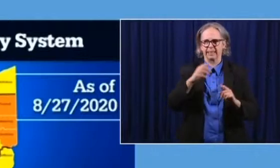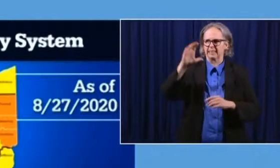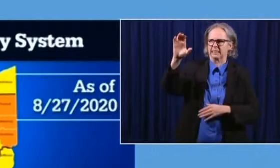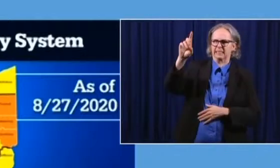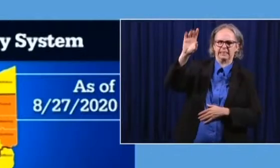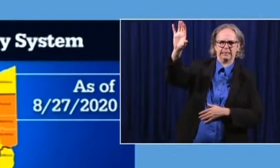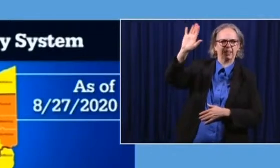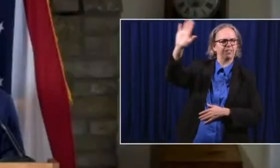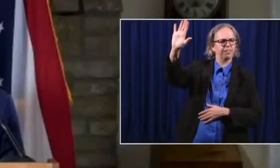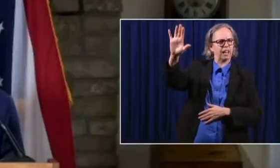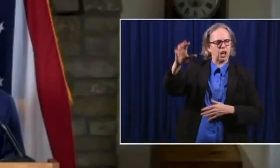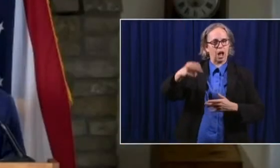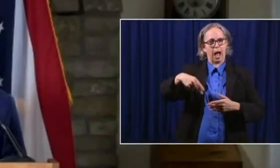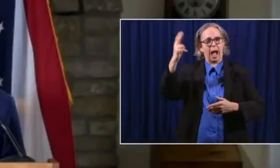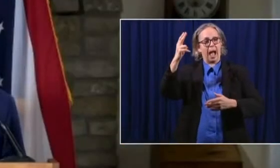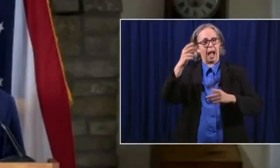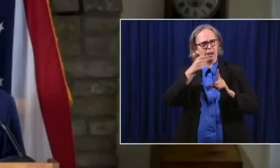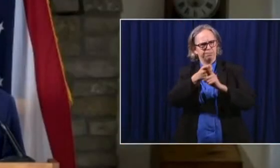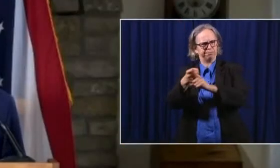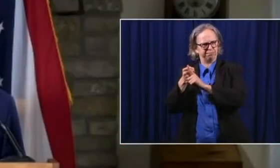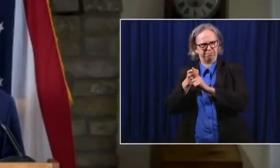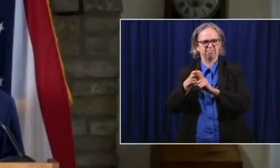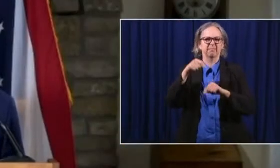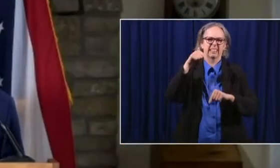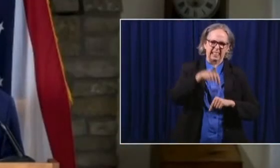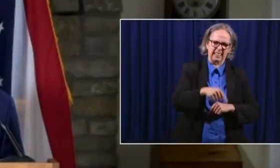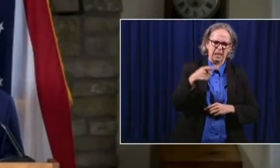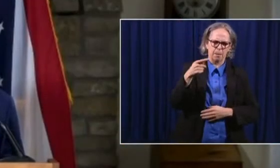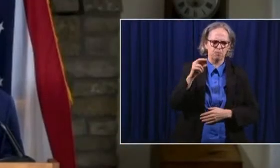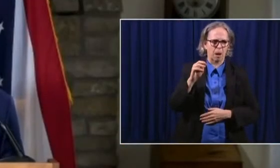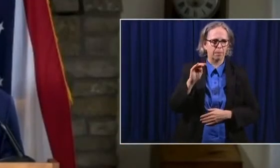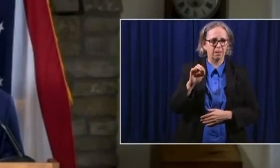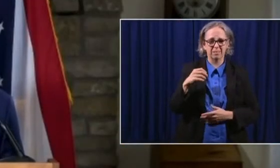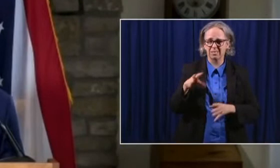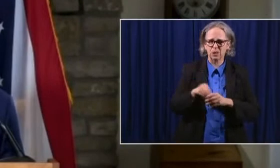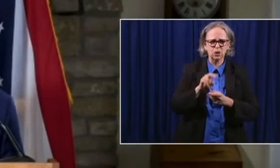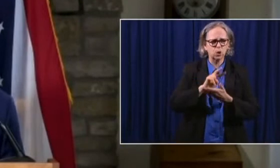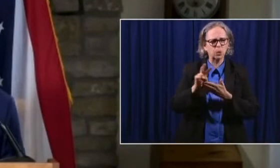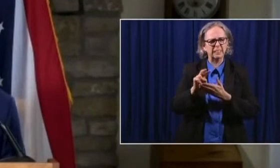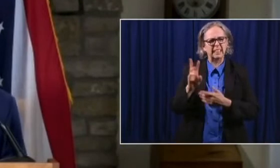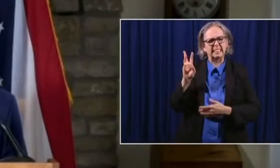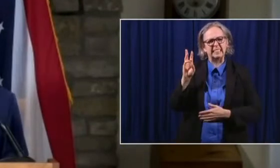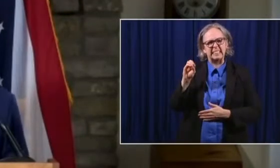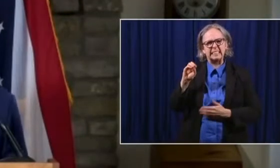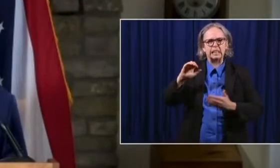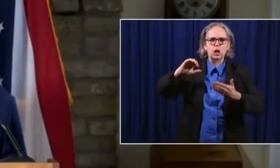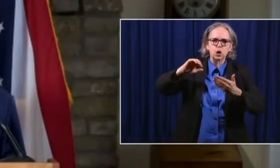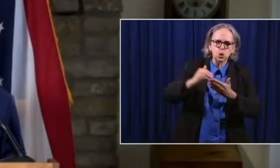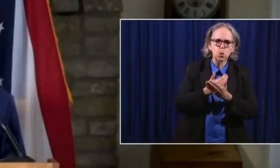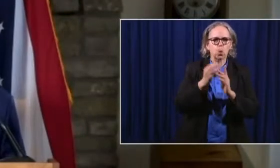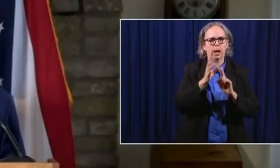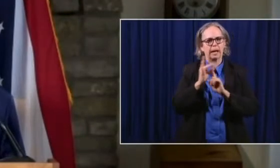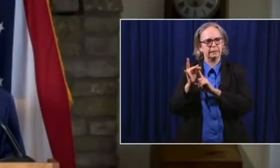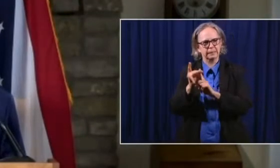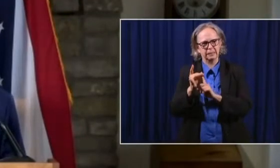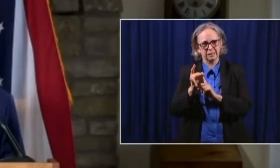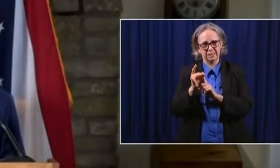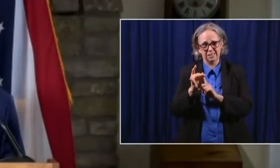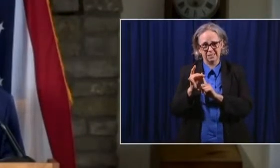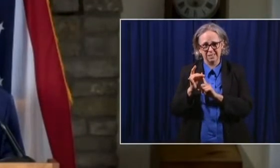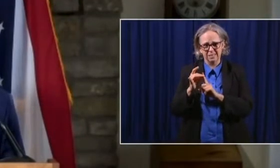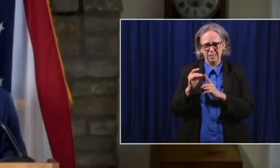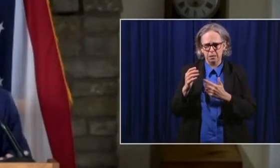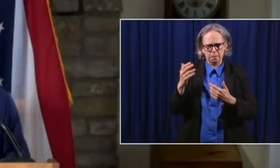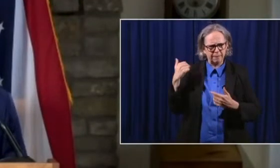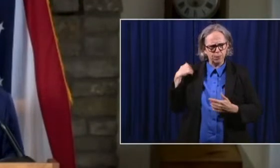high incidence. They added 60 cases during the past 2 weeks out of 323 cases since the beginning of the pandemic.